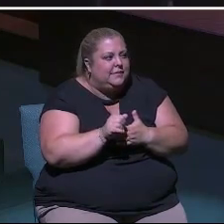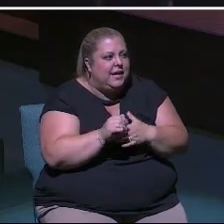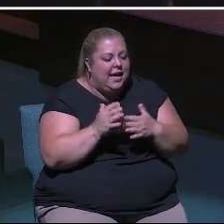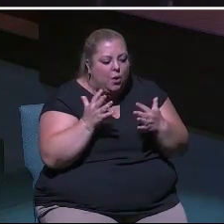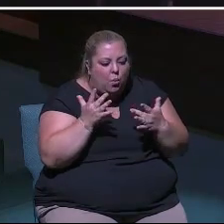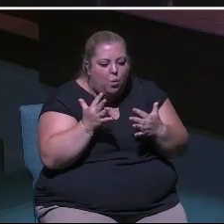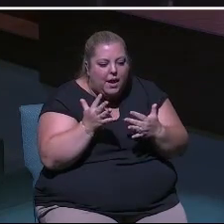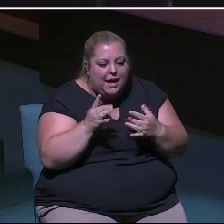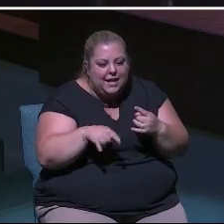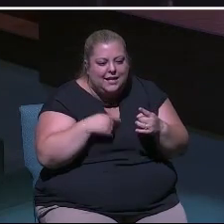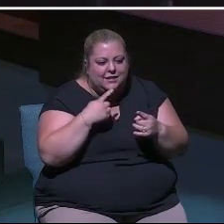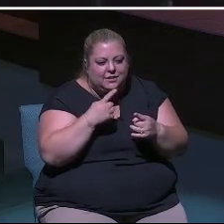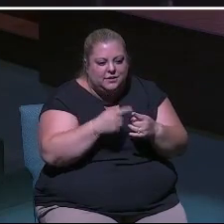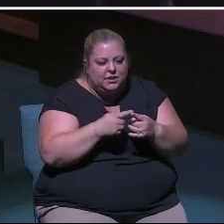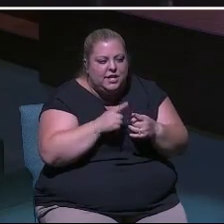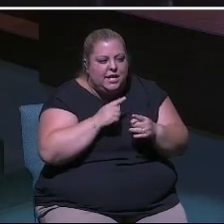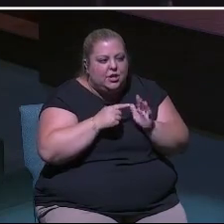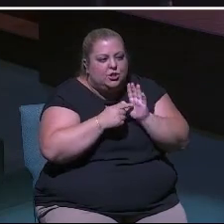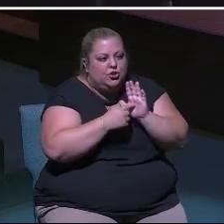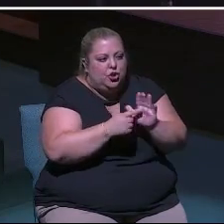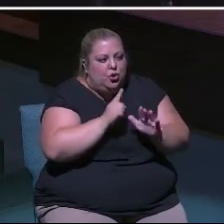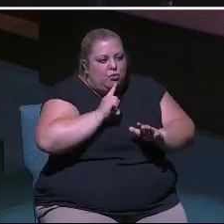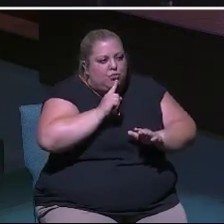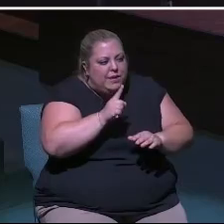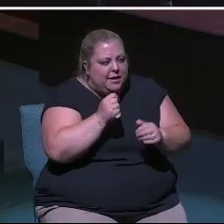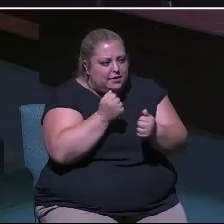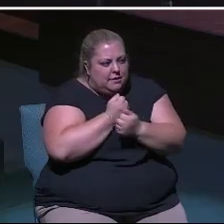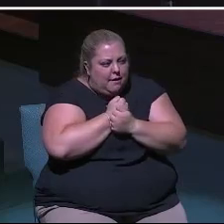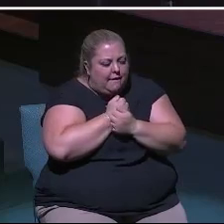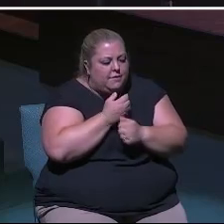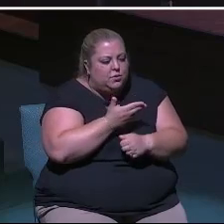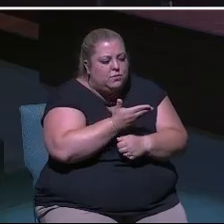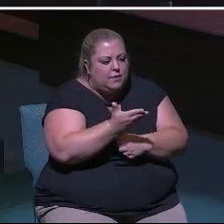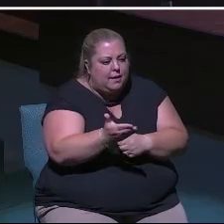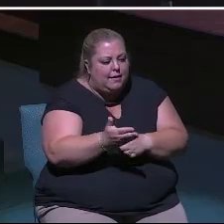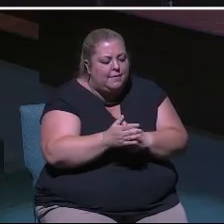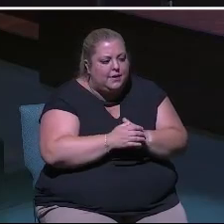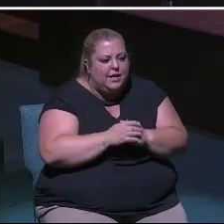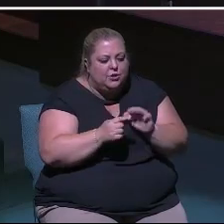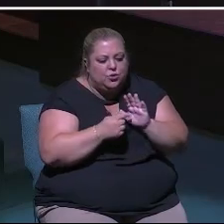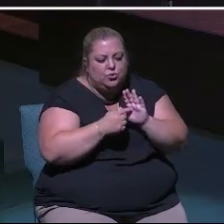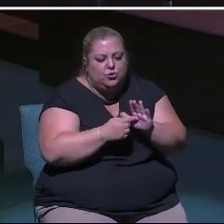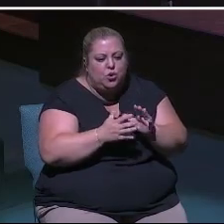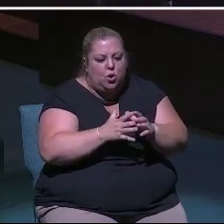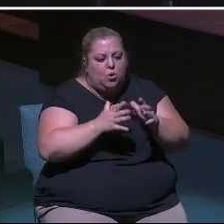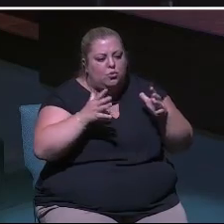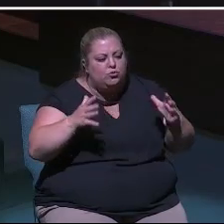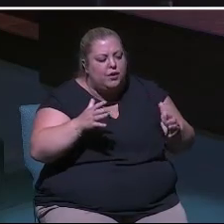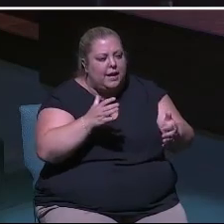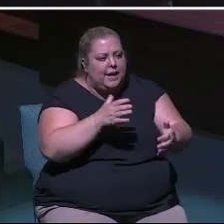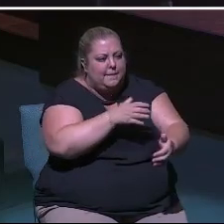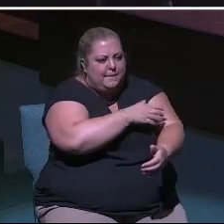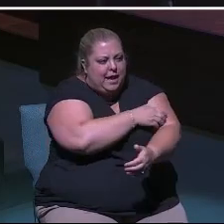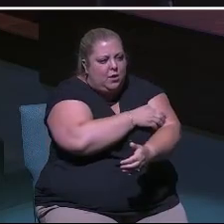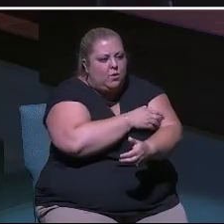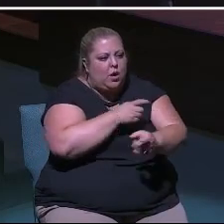until he could show real love to them. He waited until he could show great power and authority. He could have come earlier.